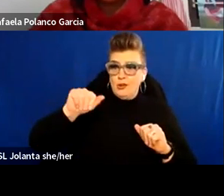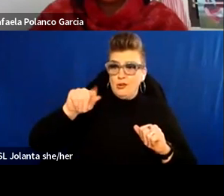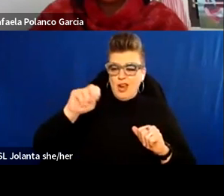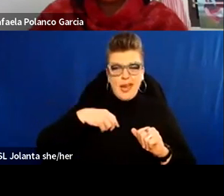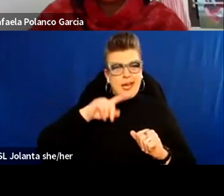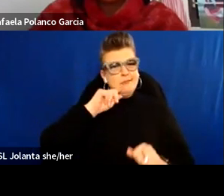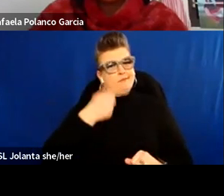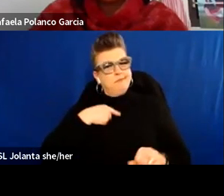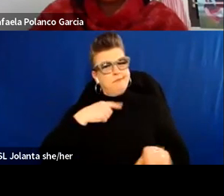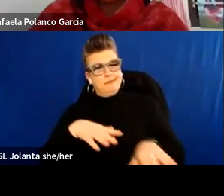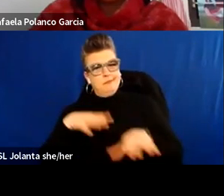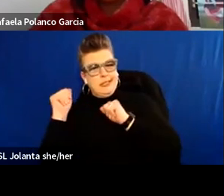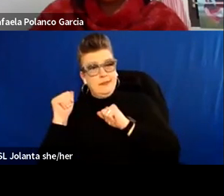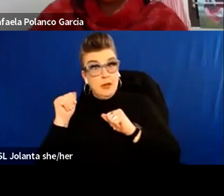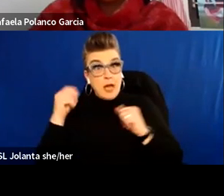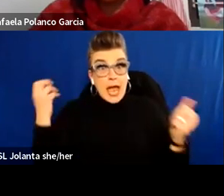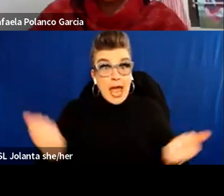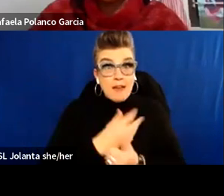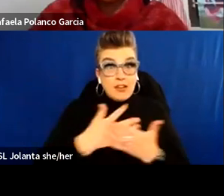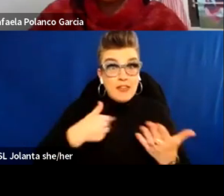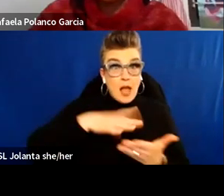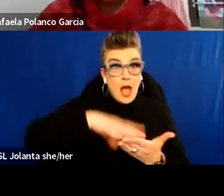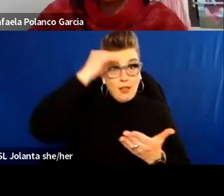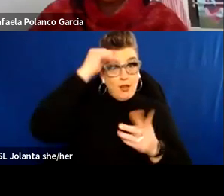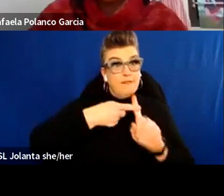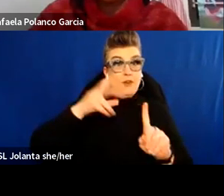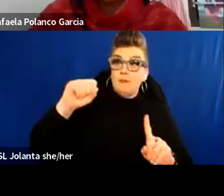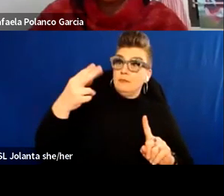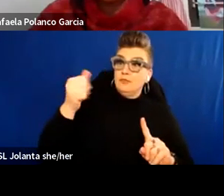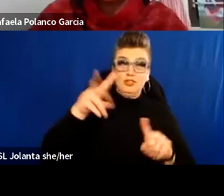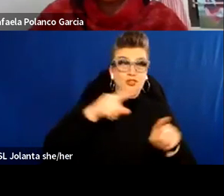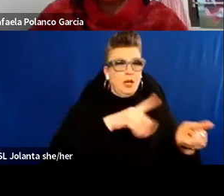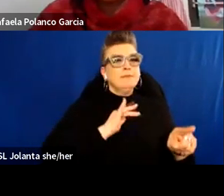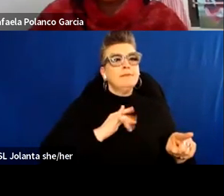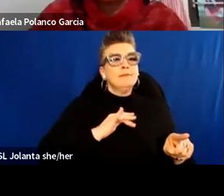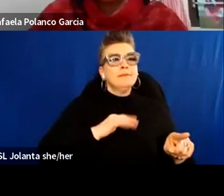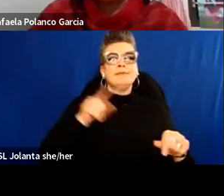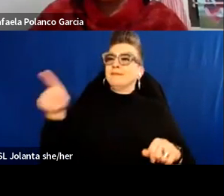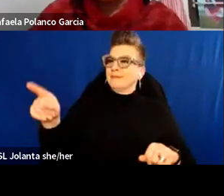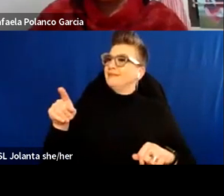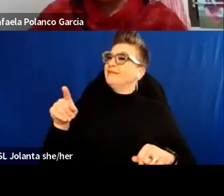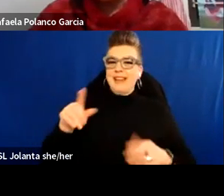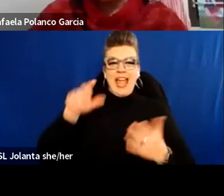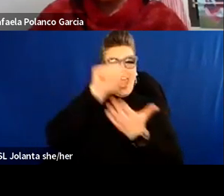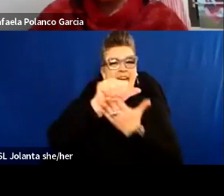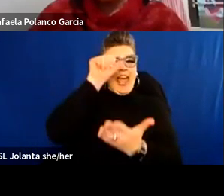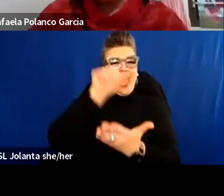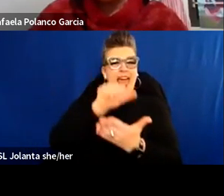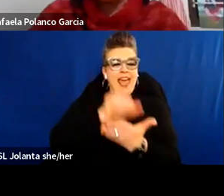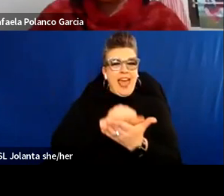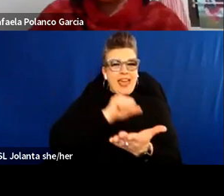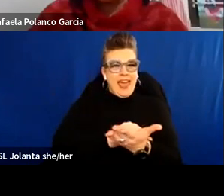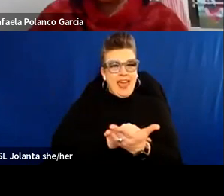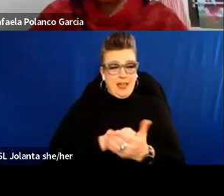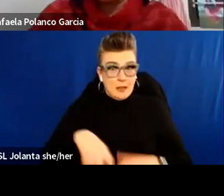because of everything i learned at this shop i have been a straight a student at my new school the shaw needs to have